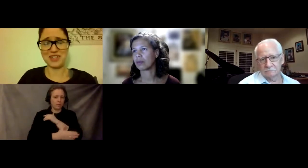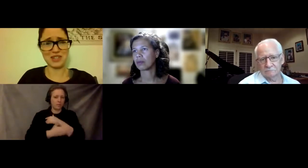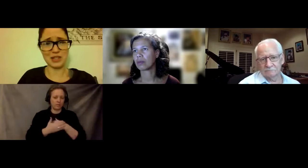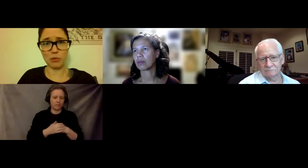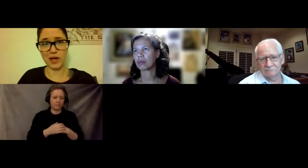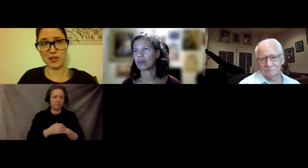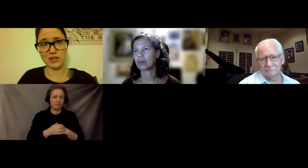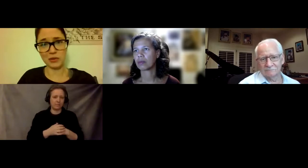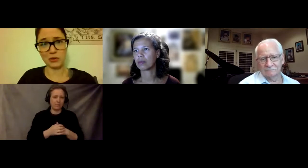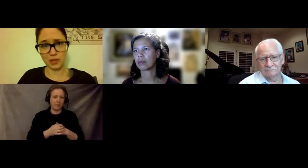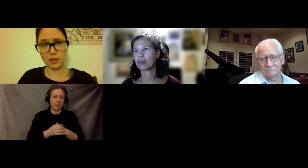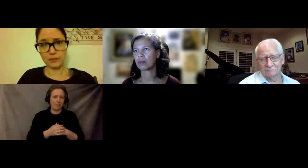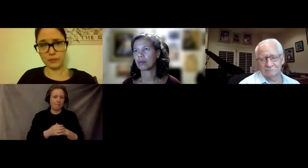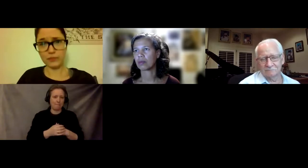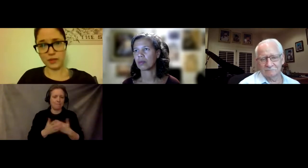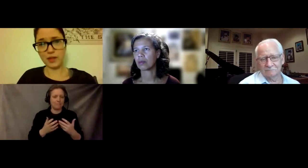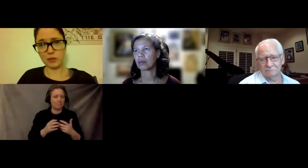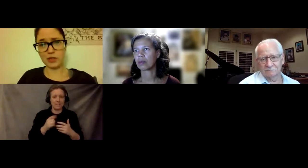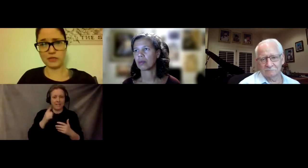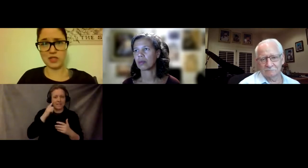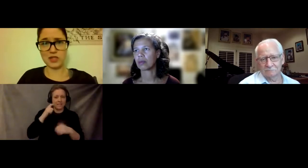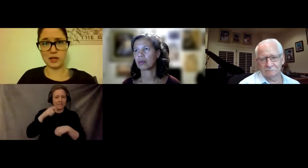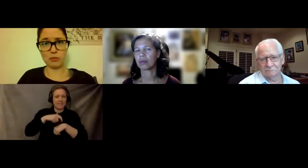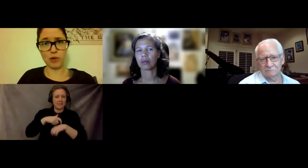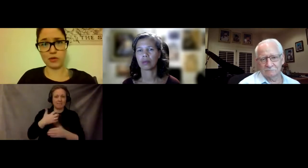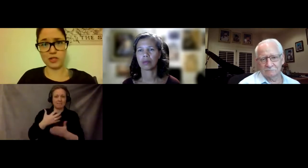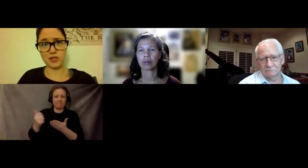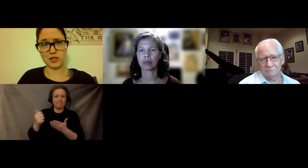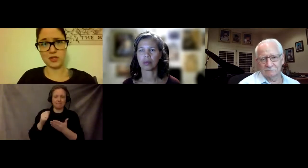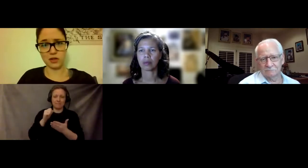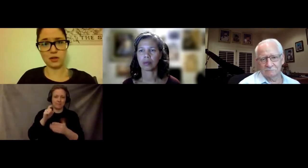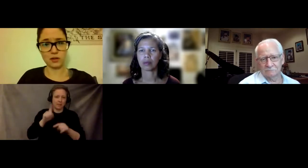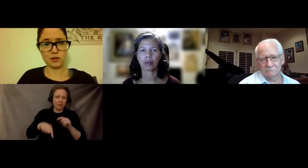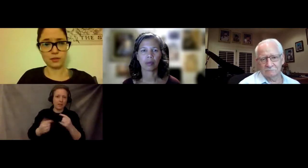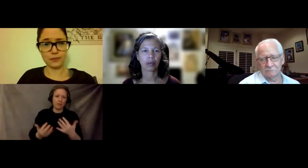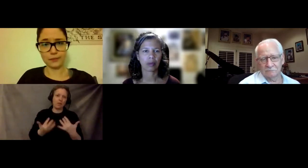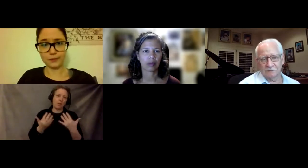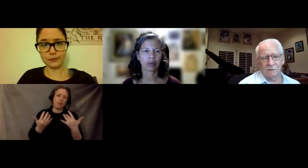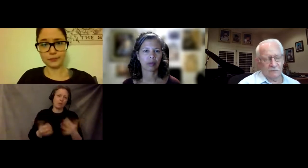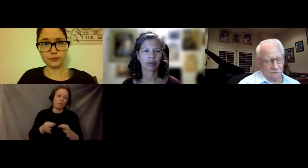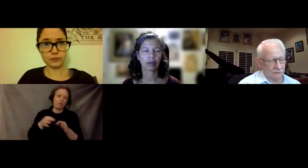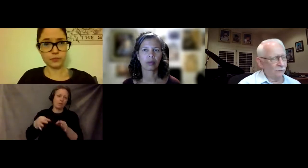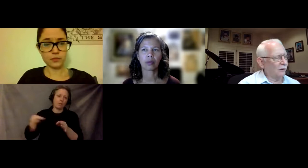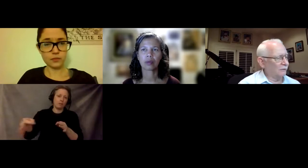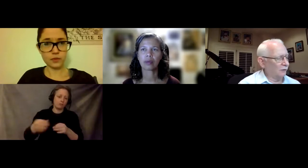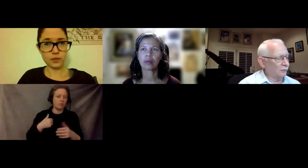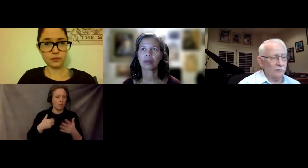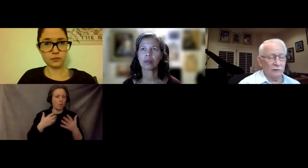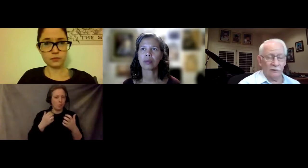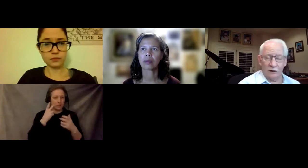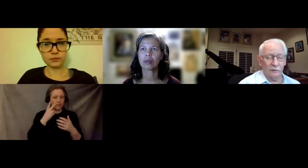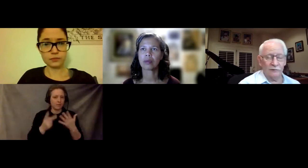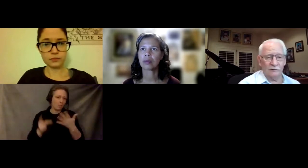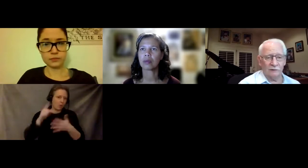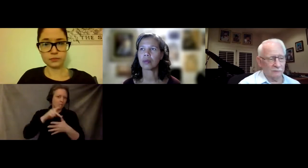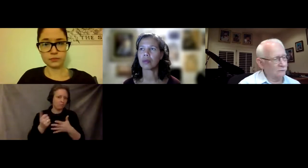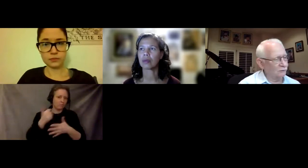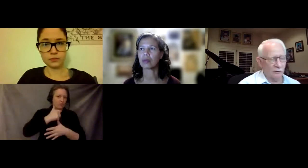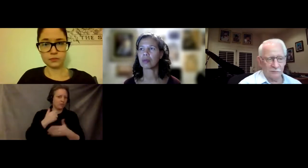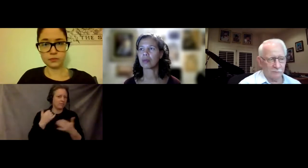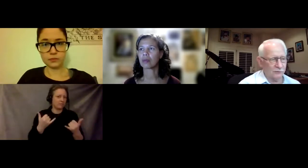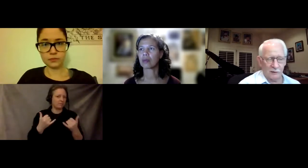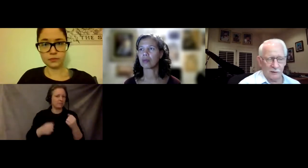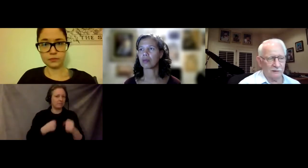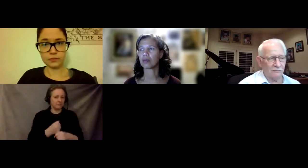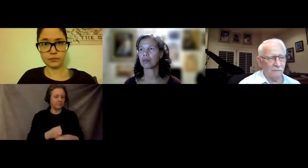time to keep waiting. So I would love to see that prioritized this year. Well, and I appreciate the comments.